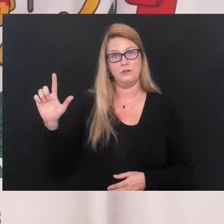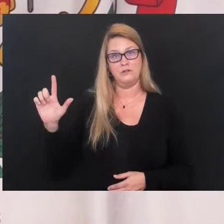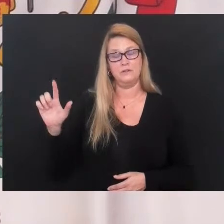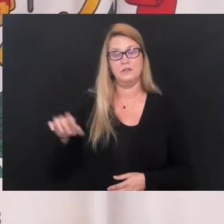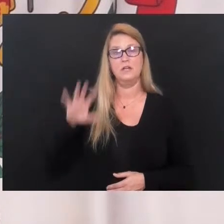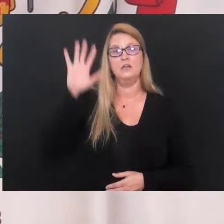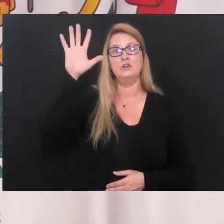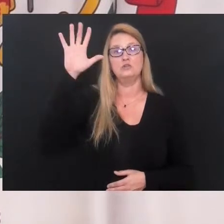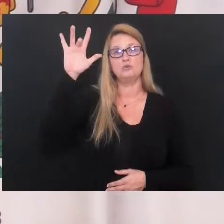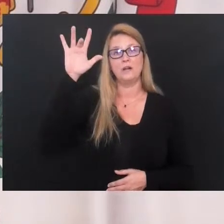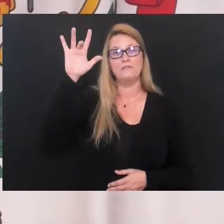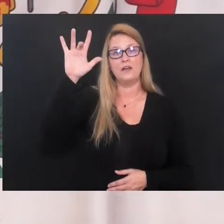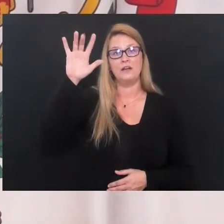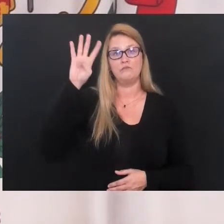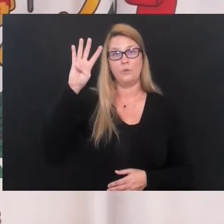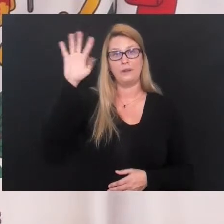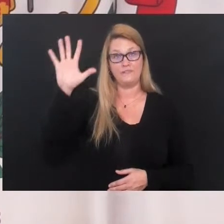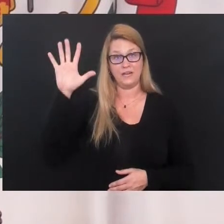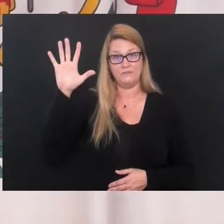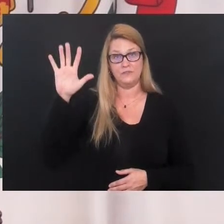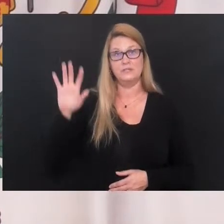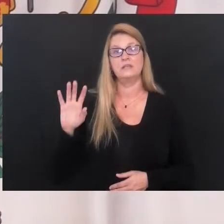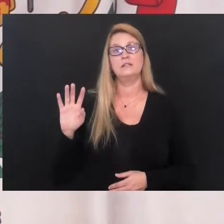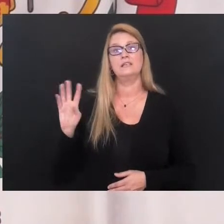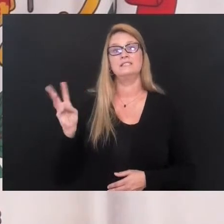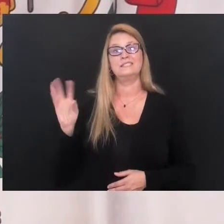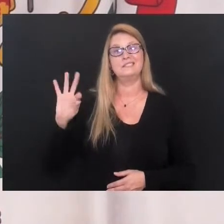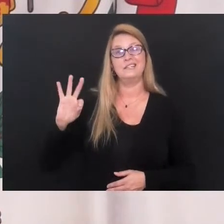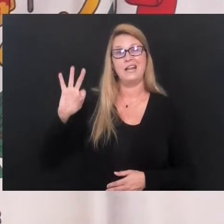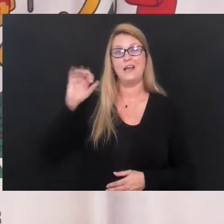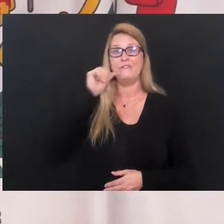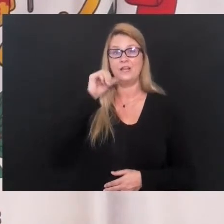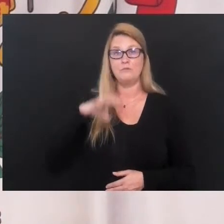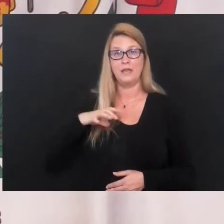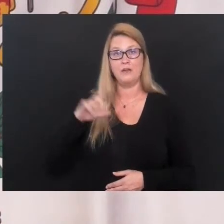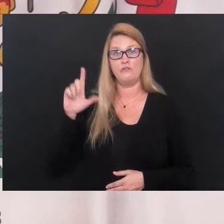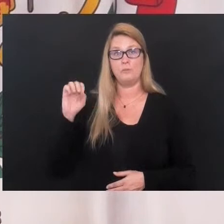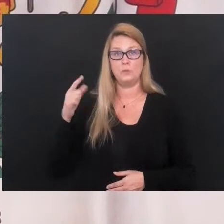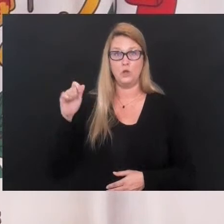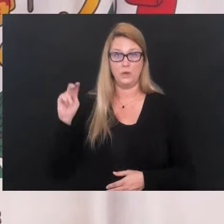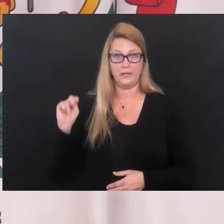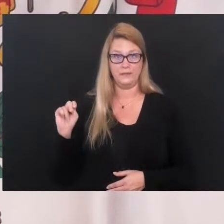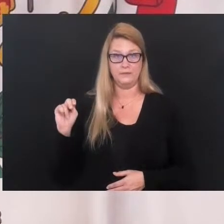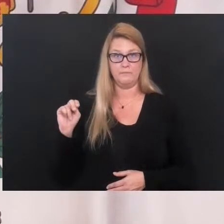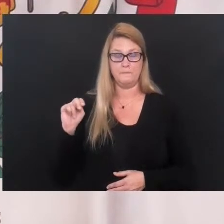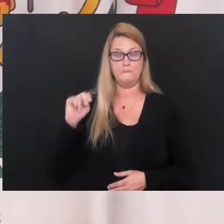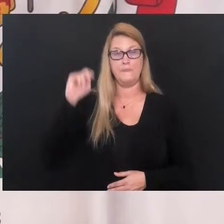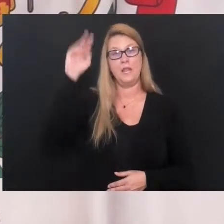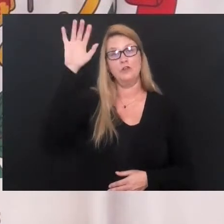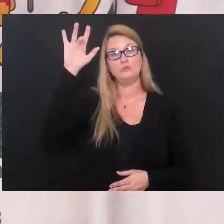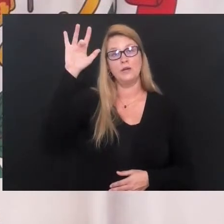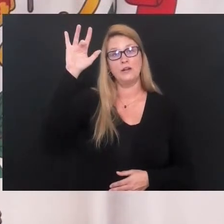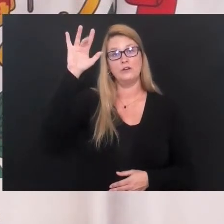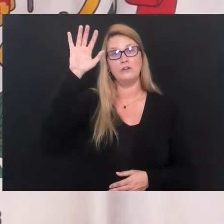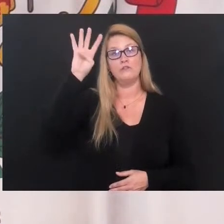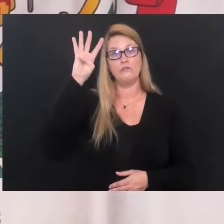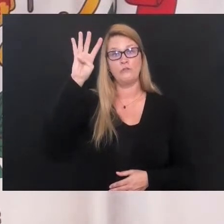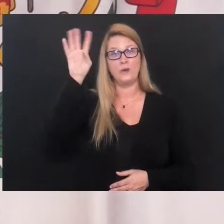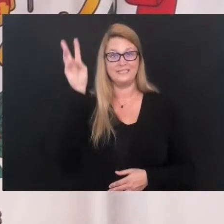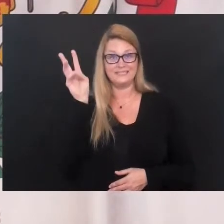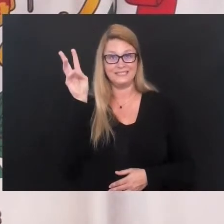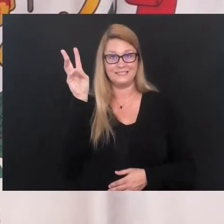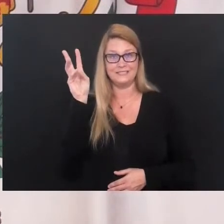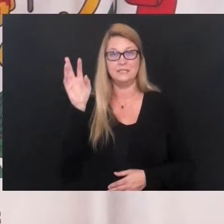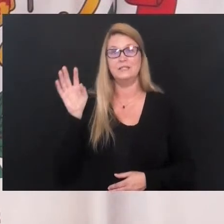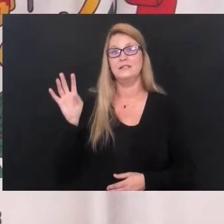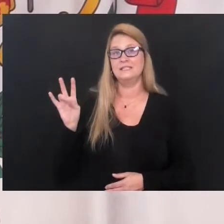Our 2,545th death is a 69-year-old female from Logan County. Our 2,546th